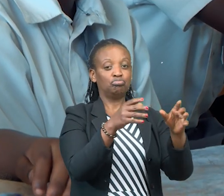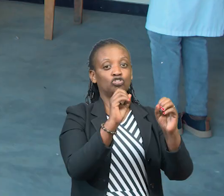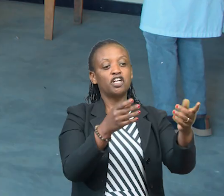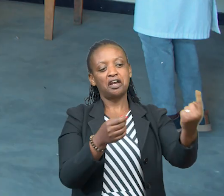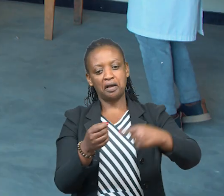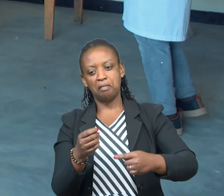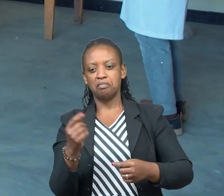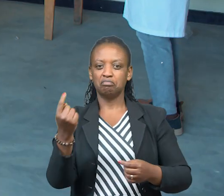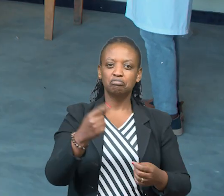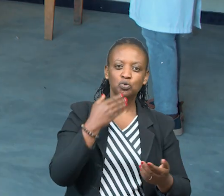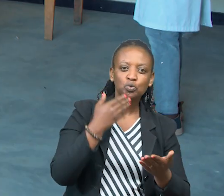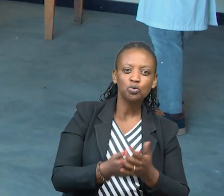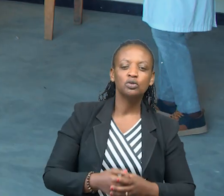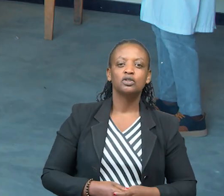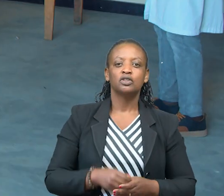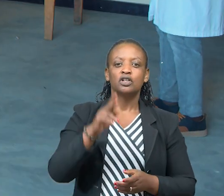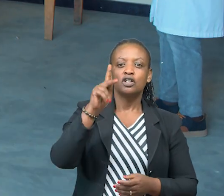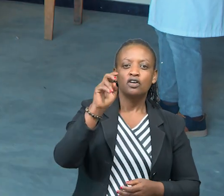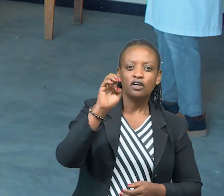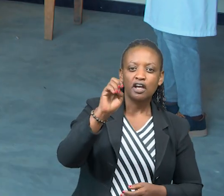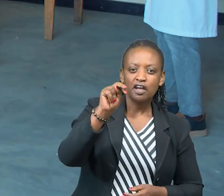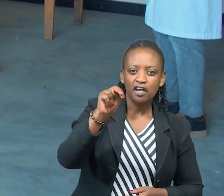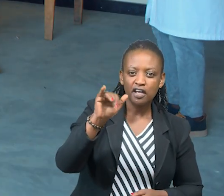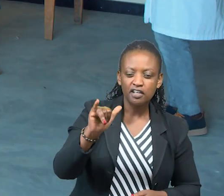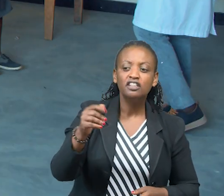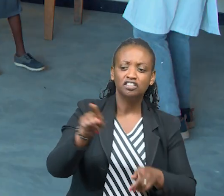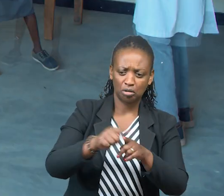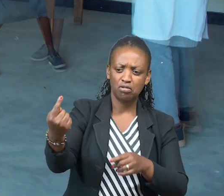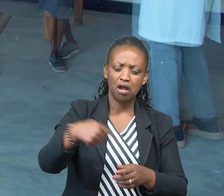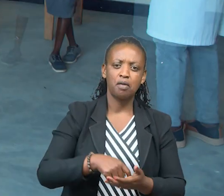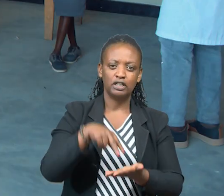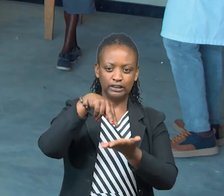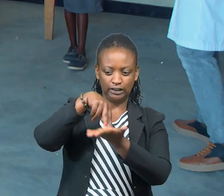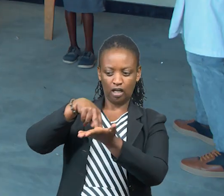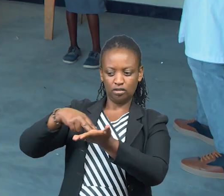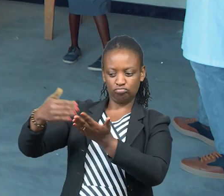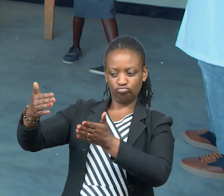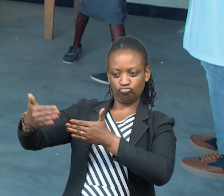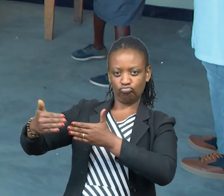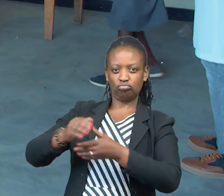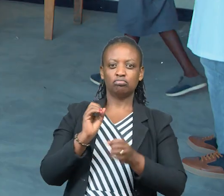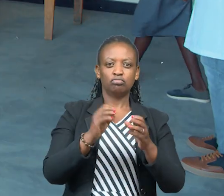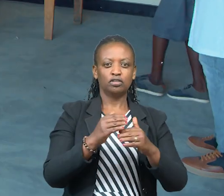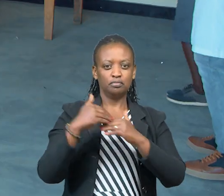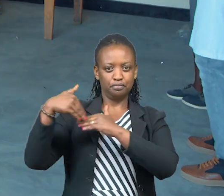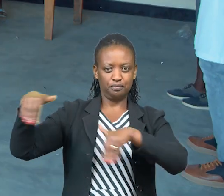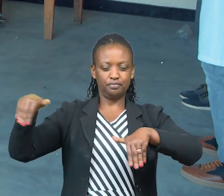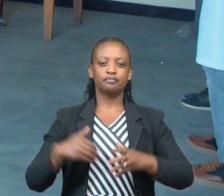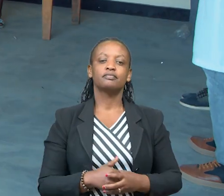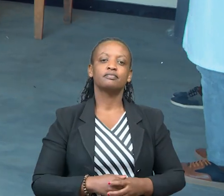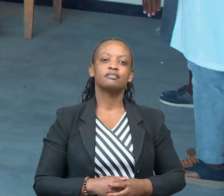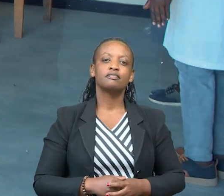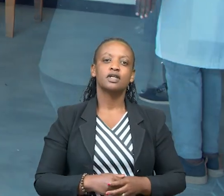So you come. Good. Yeah, Kenny, come. Also come. You stand here in front on a